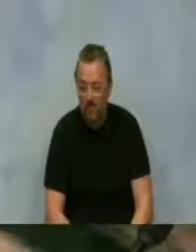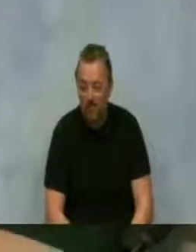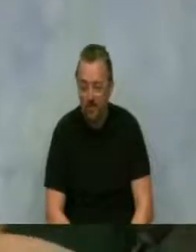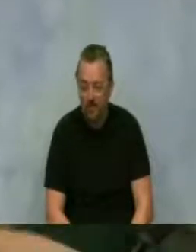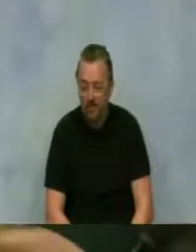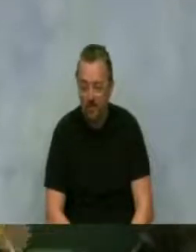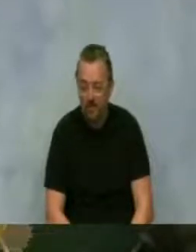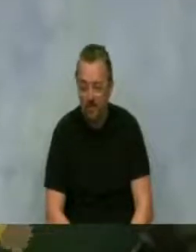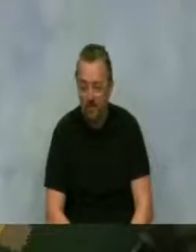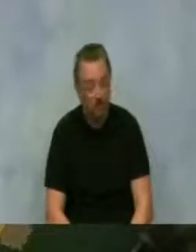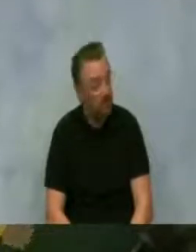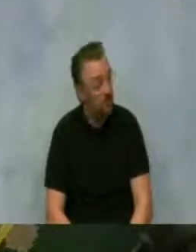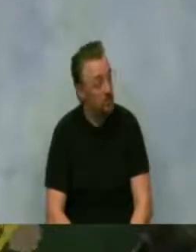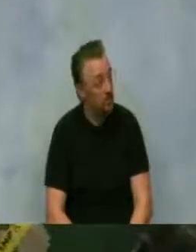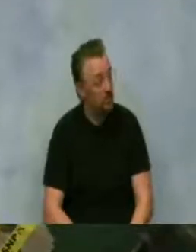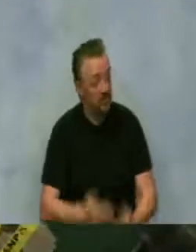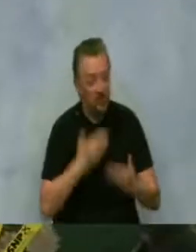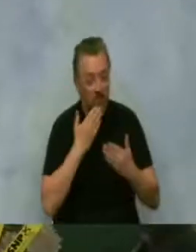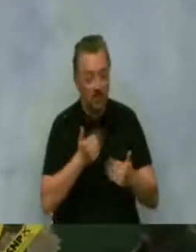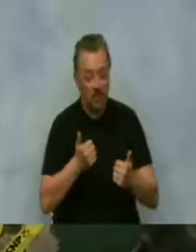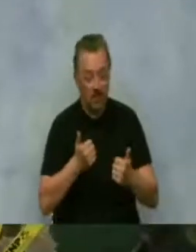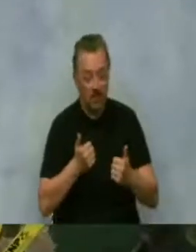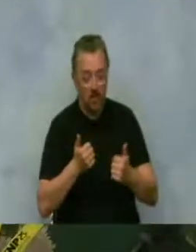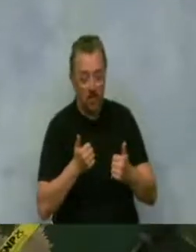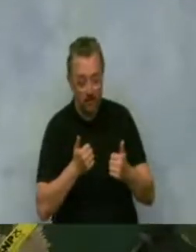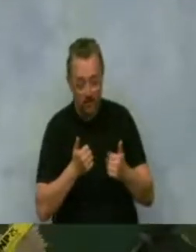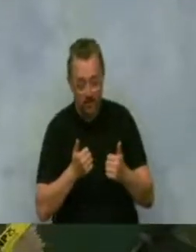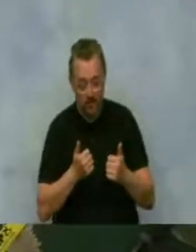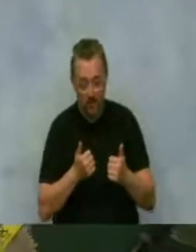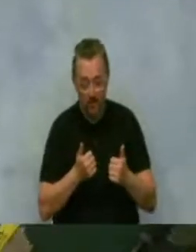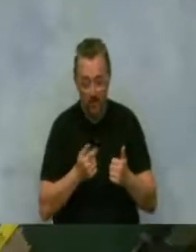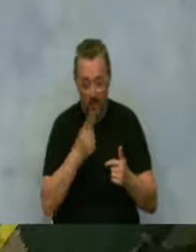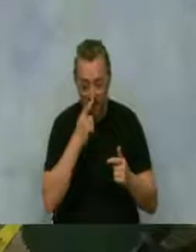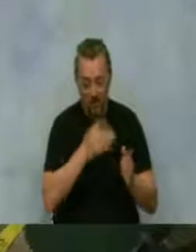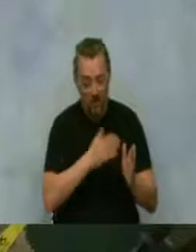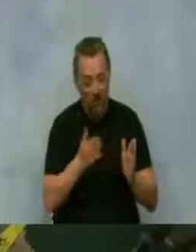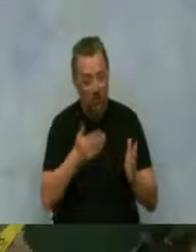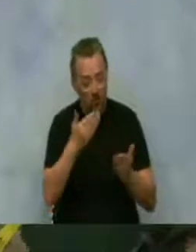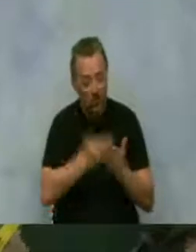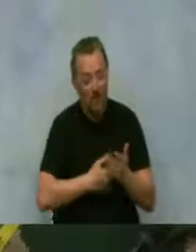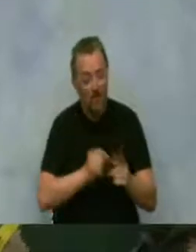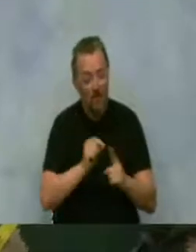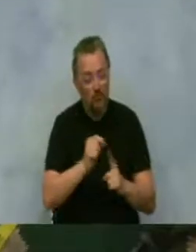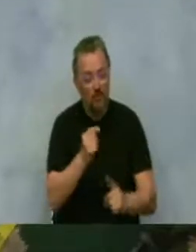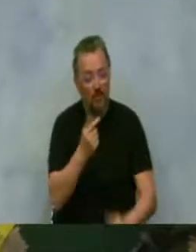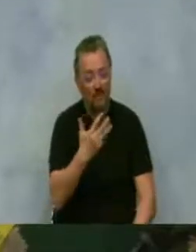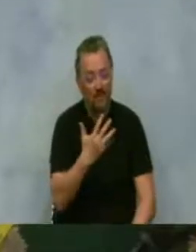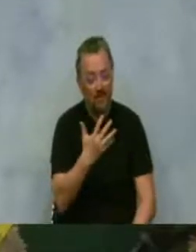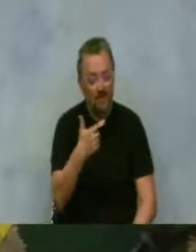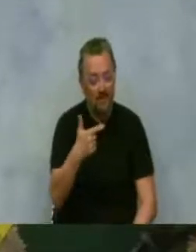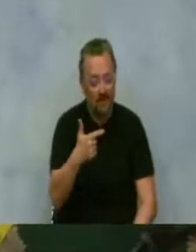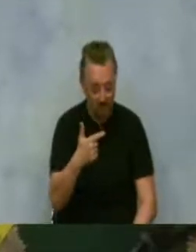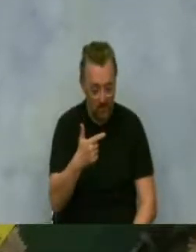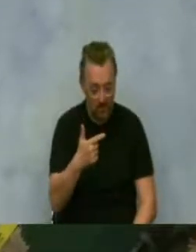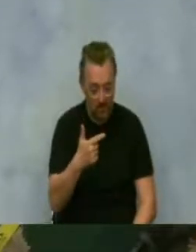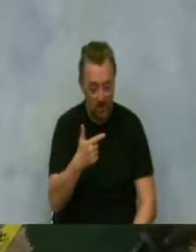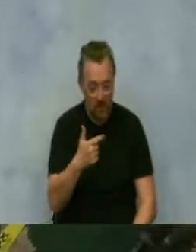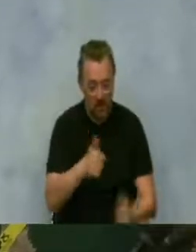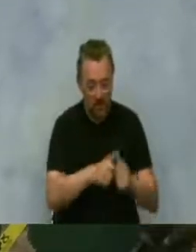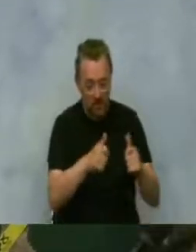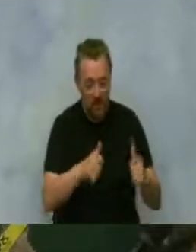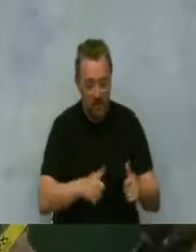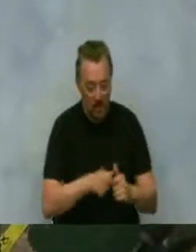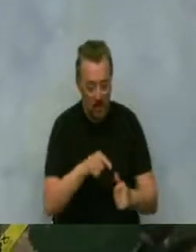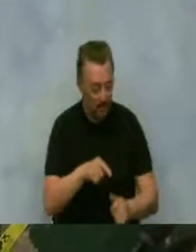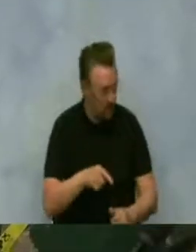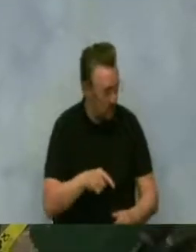Thank you, Chair. If I could direct people to page 57 of the pack and the paragraph